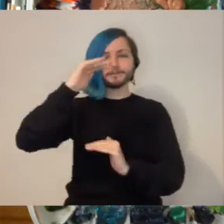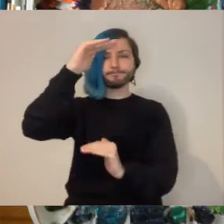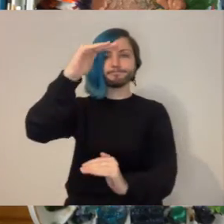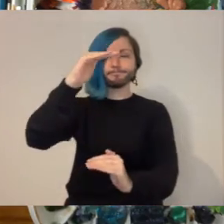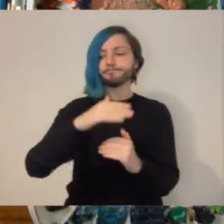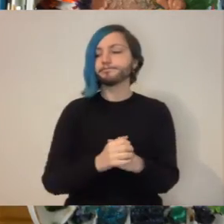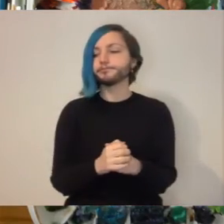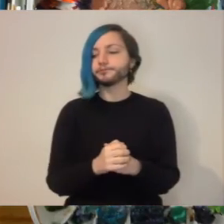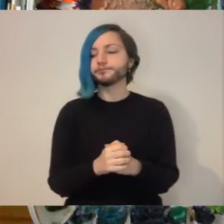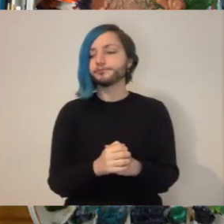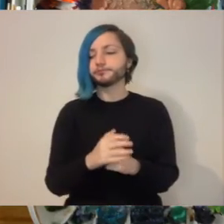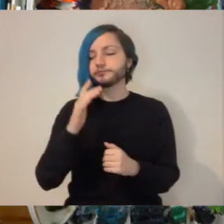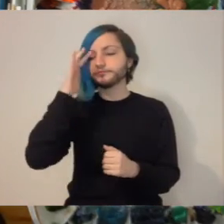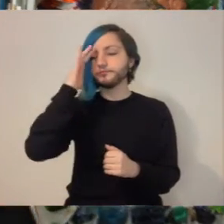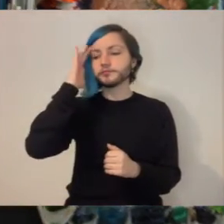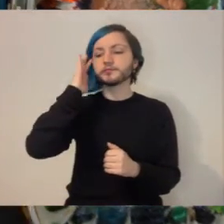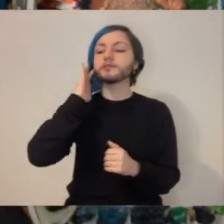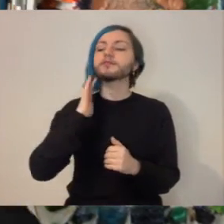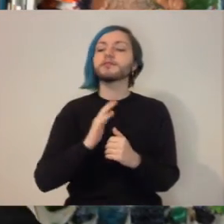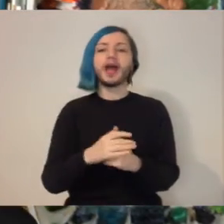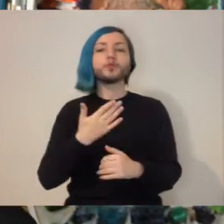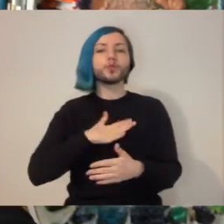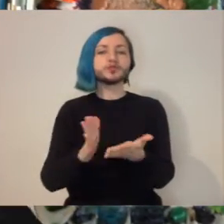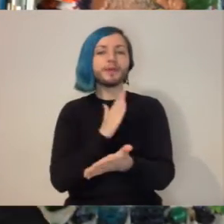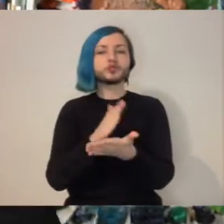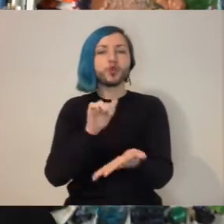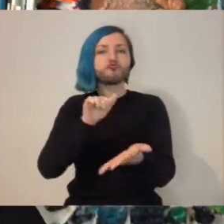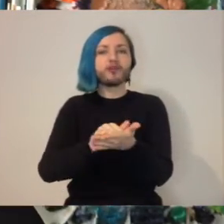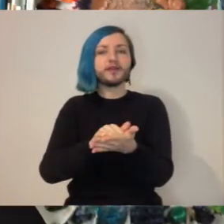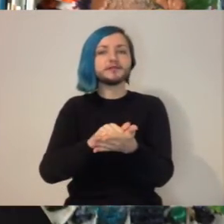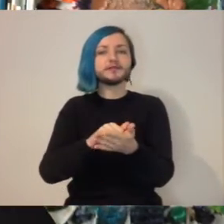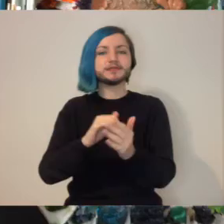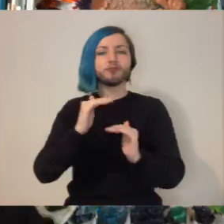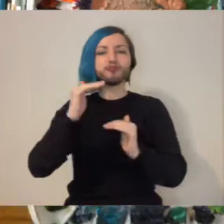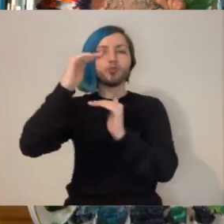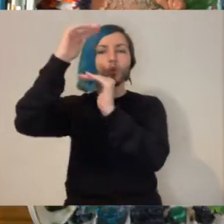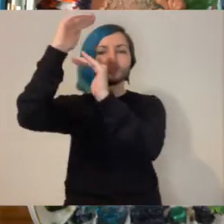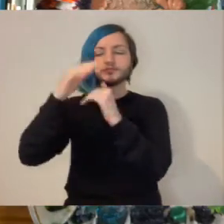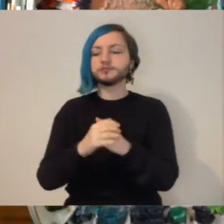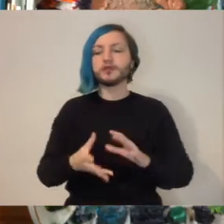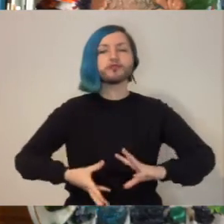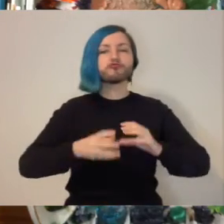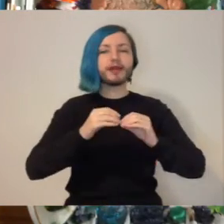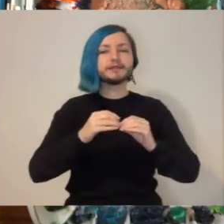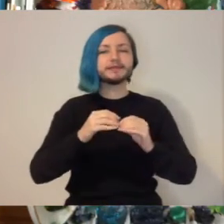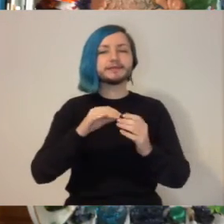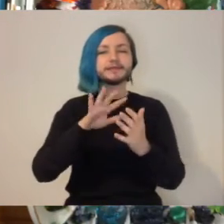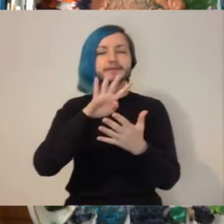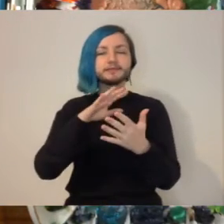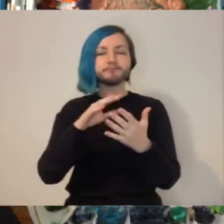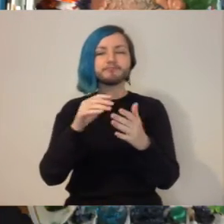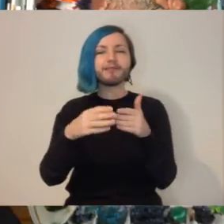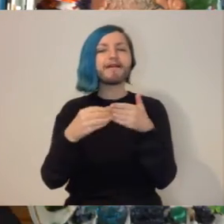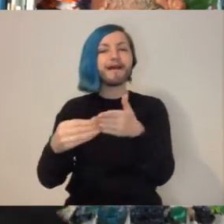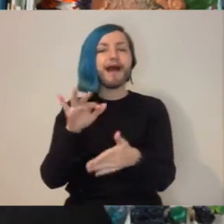of paper so that we're going to get it all in proportion to itself. So I've done this little sort of template for you